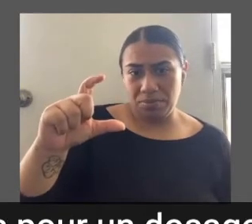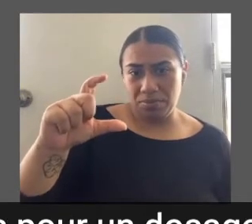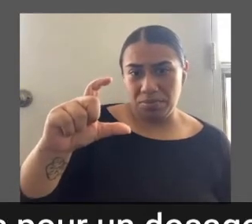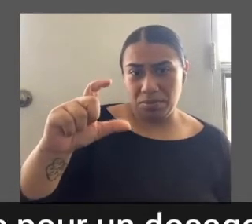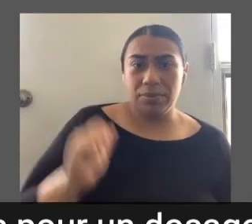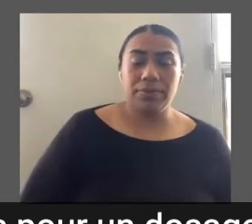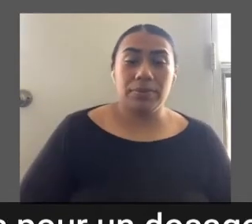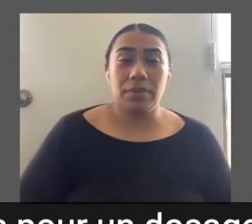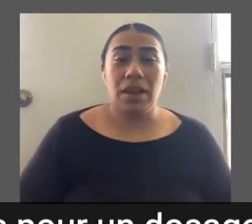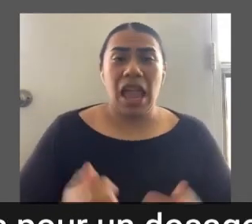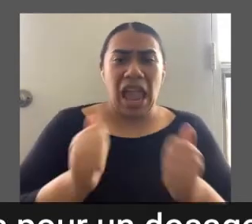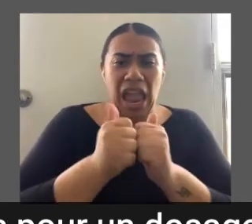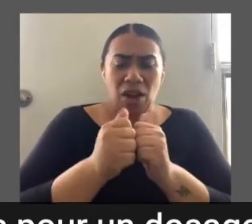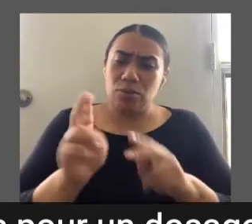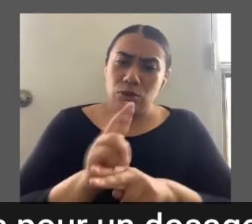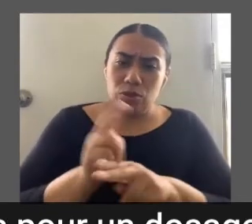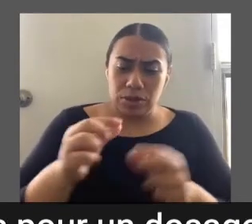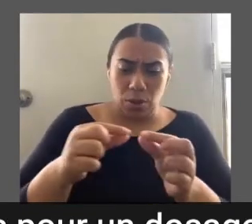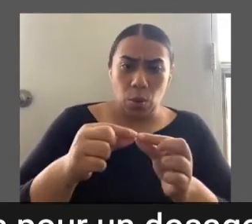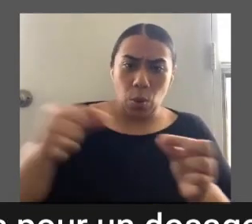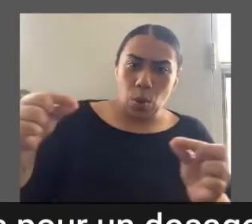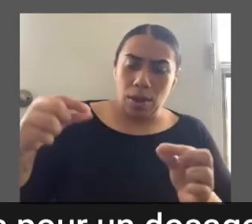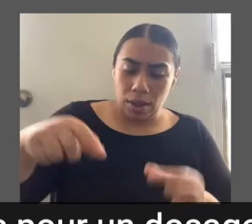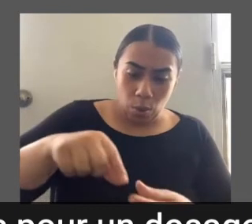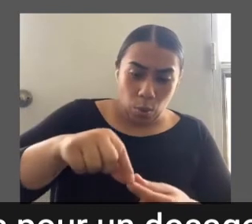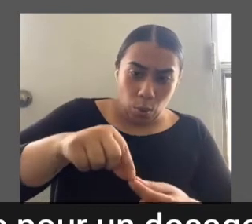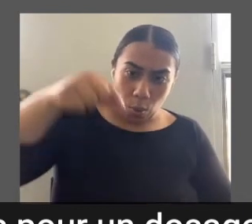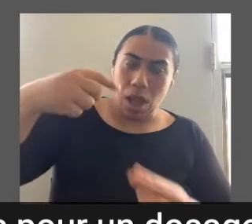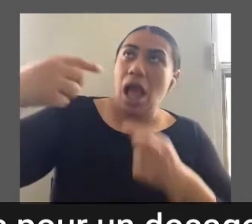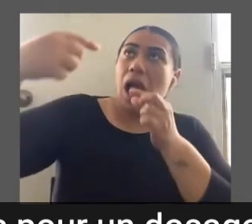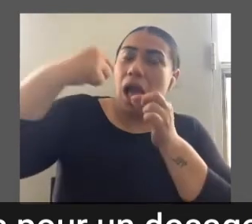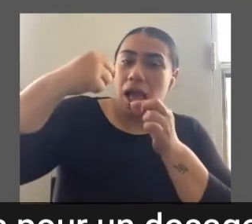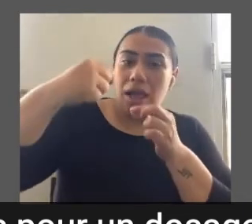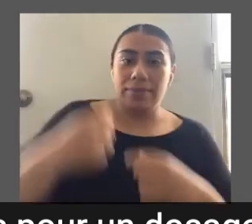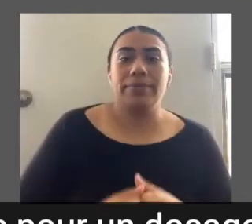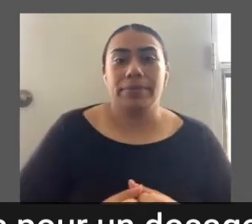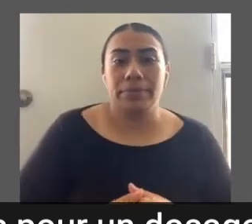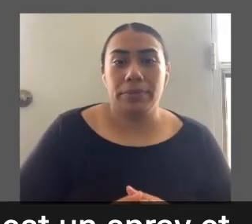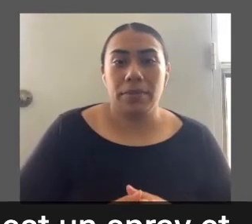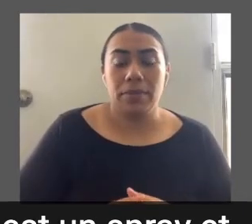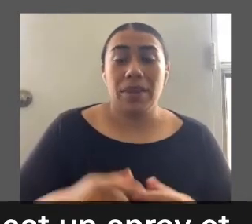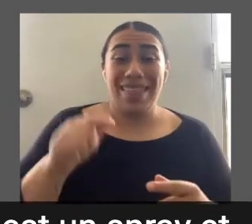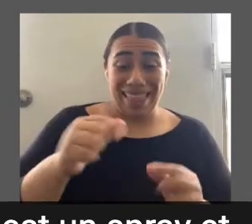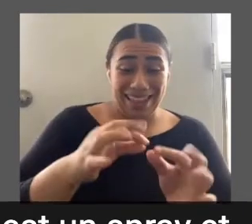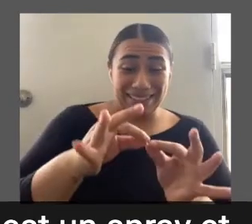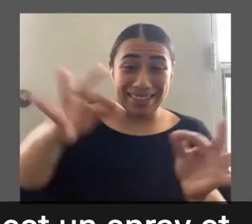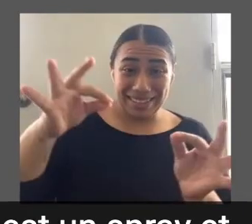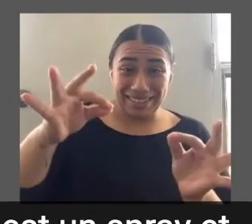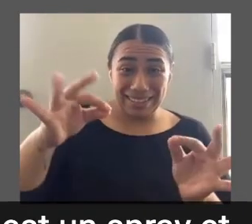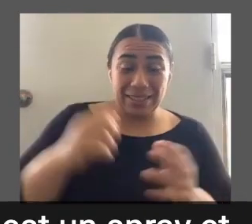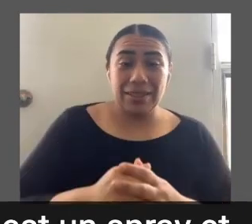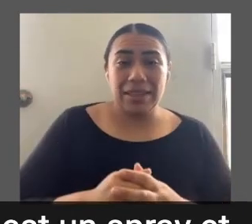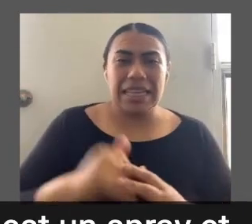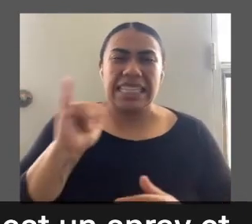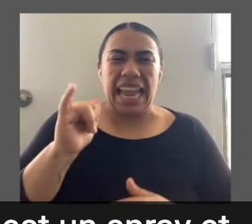orally with a syringe that has the exact amounts or measurements for precise dosing. Another way to